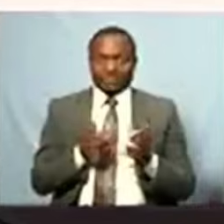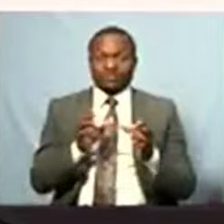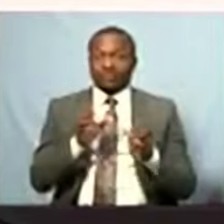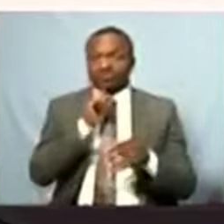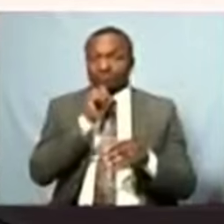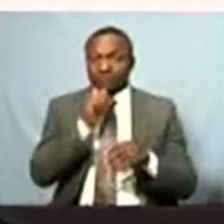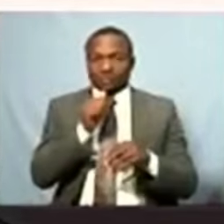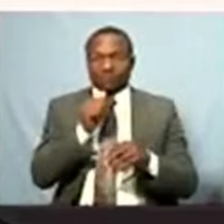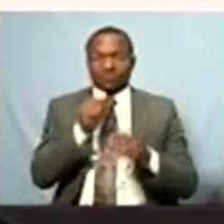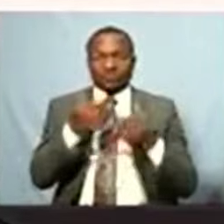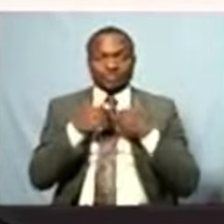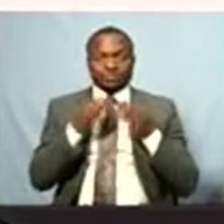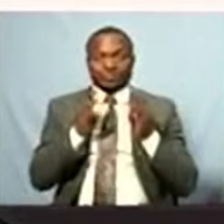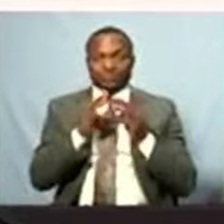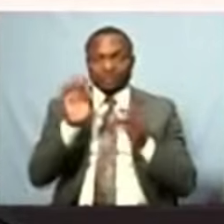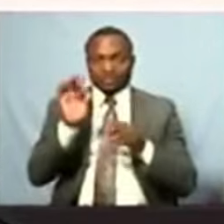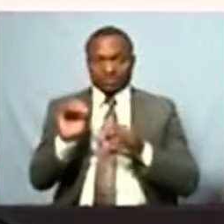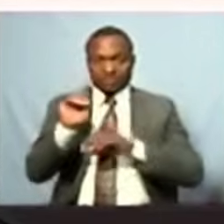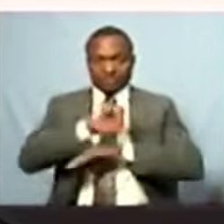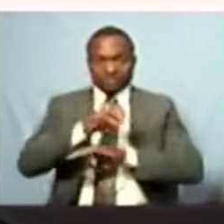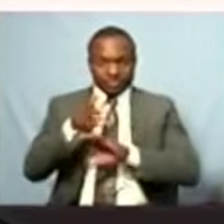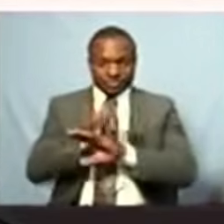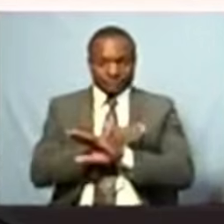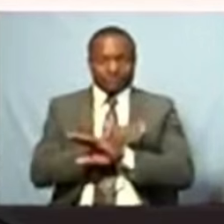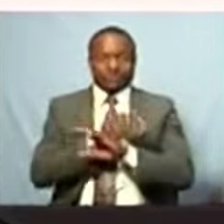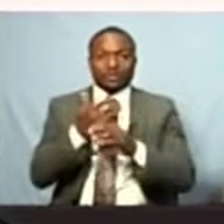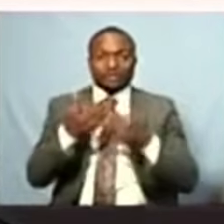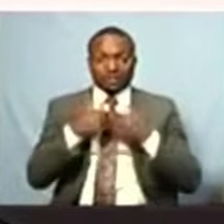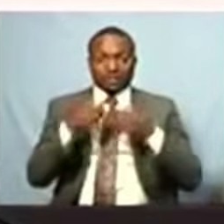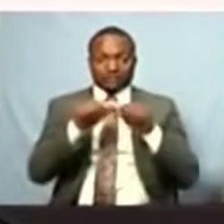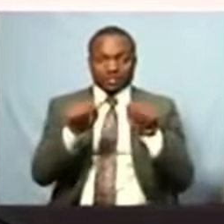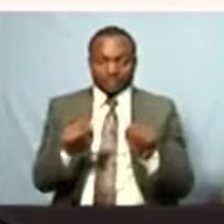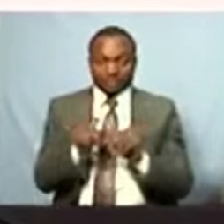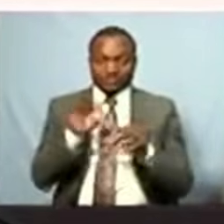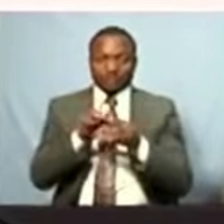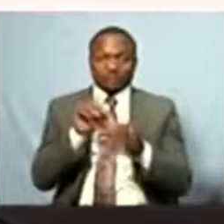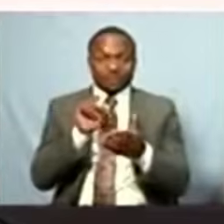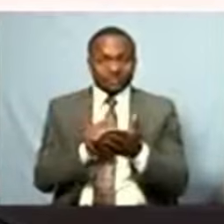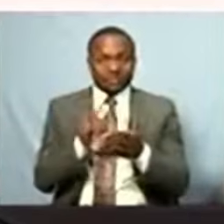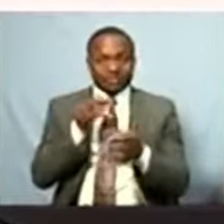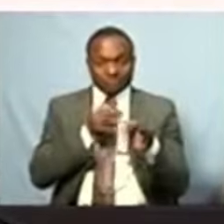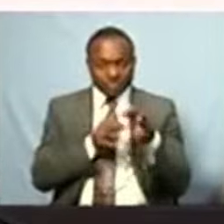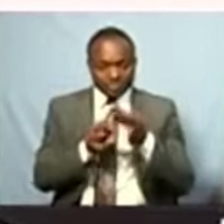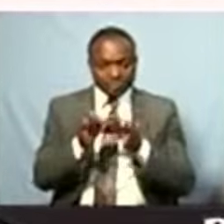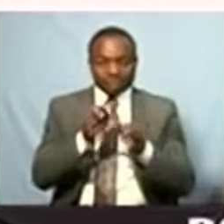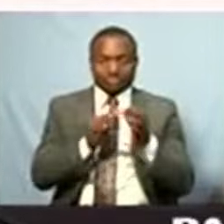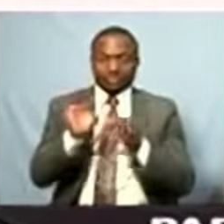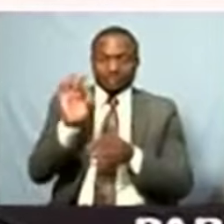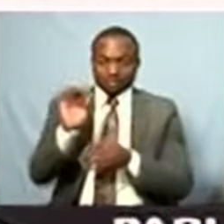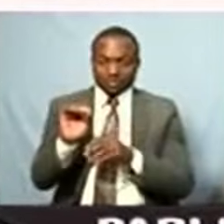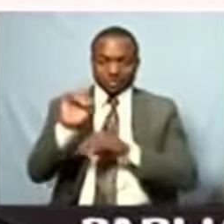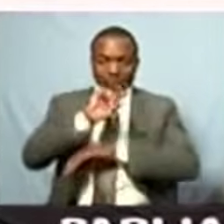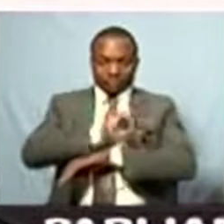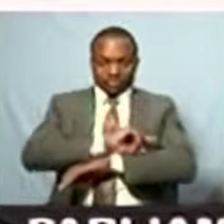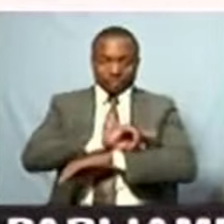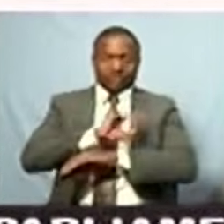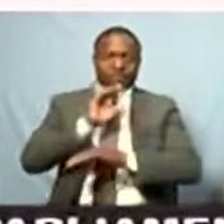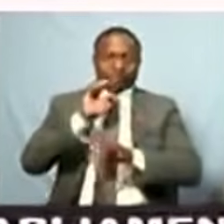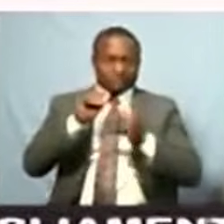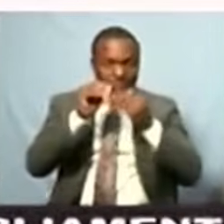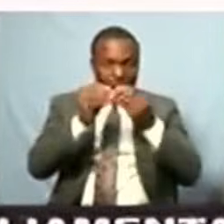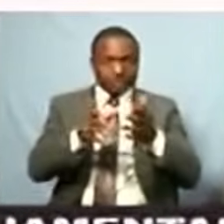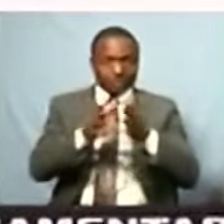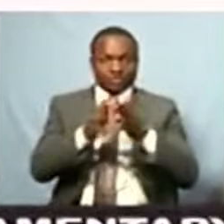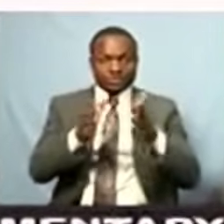the holding of the next general election. This provision is justified in that the 90 days is meant to provide space